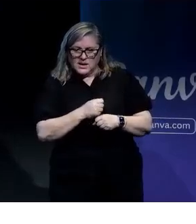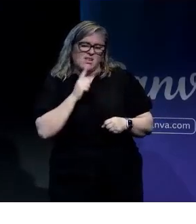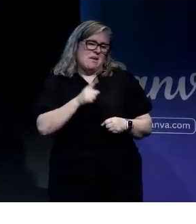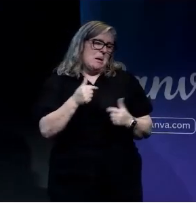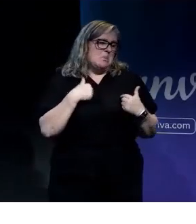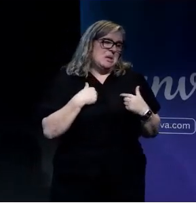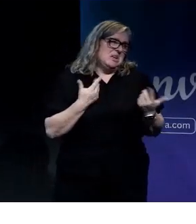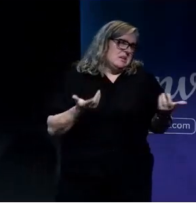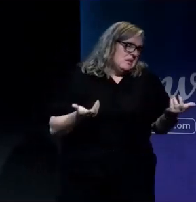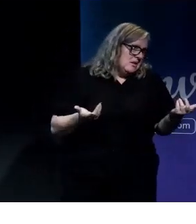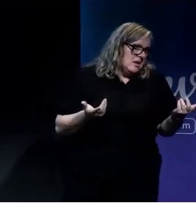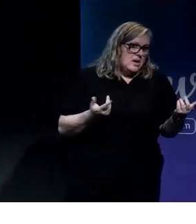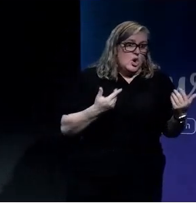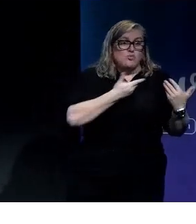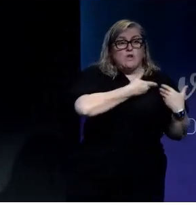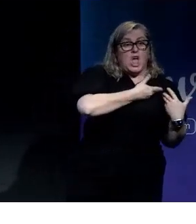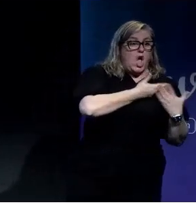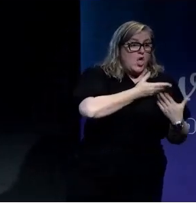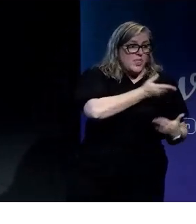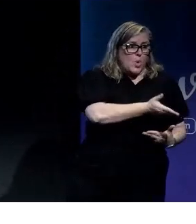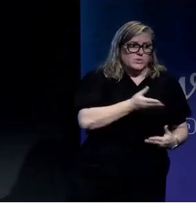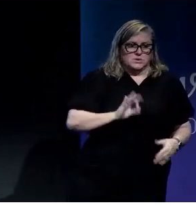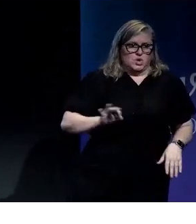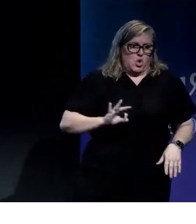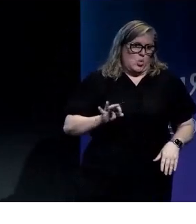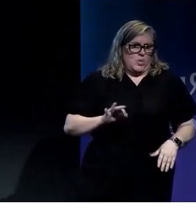I would not rely on those.